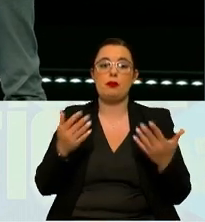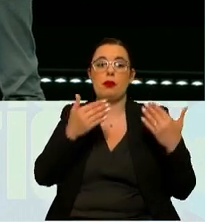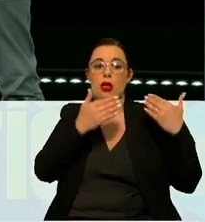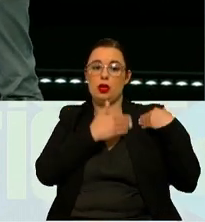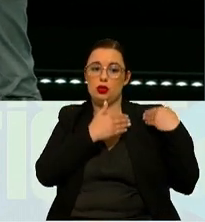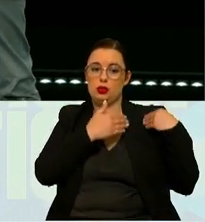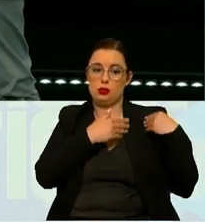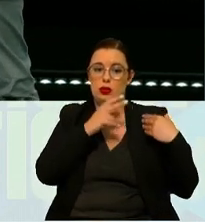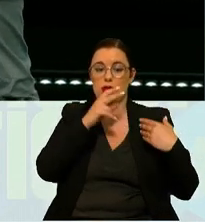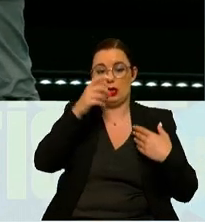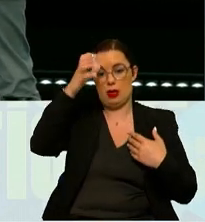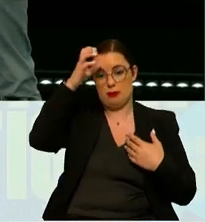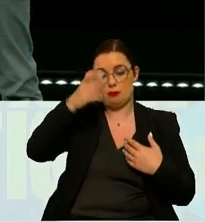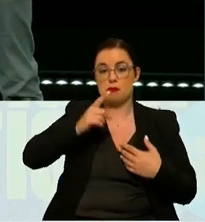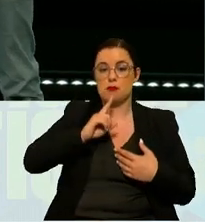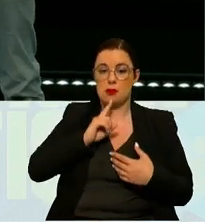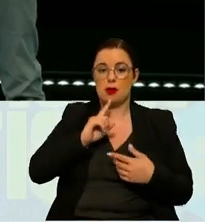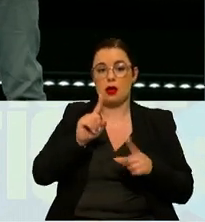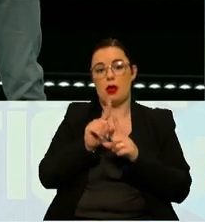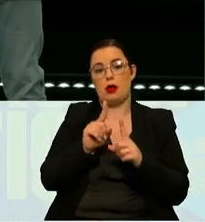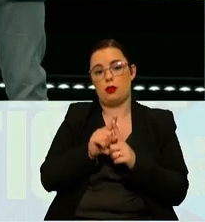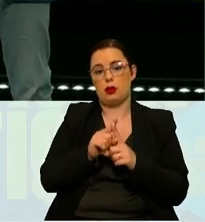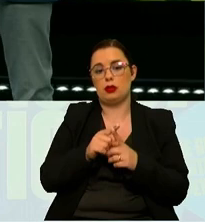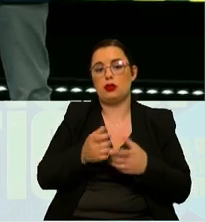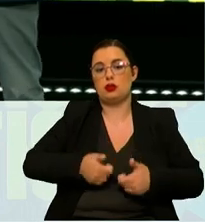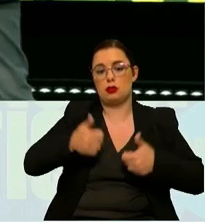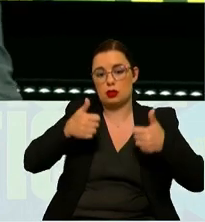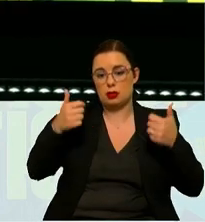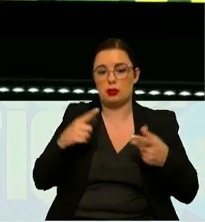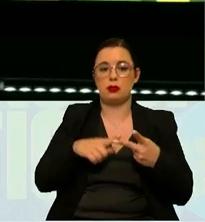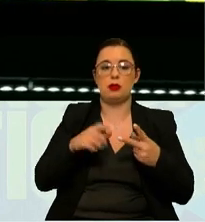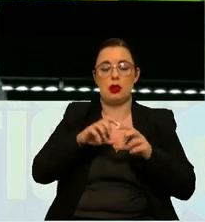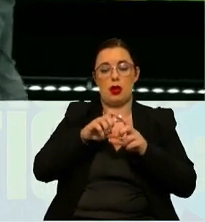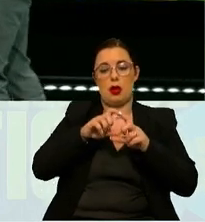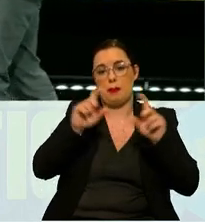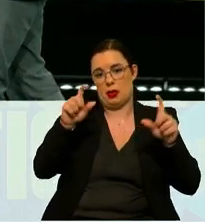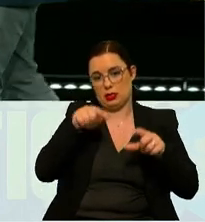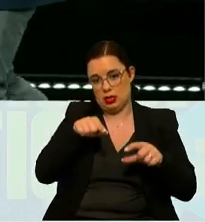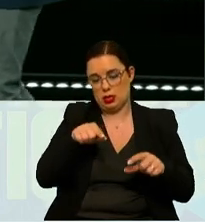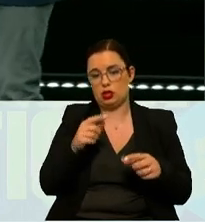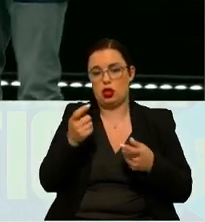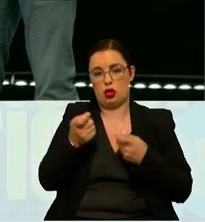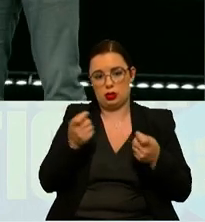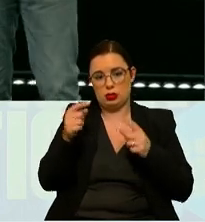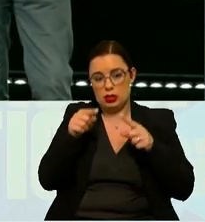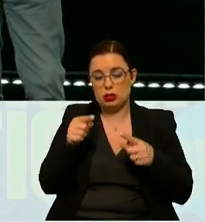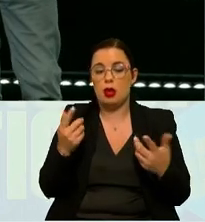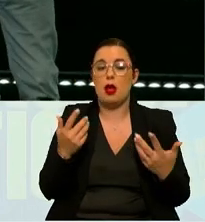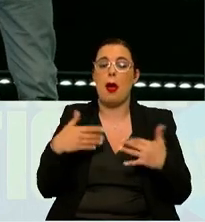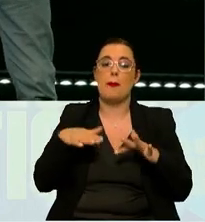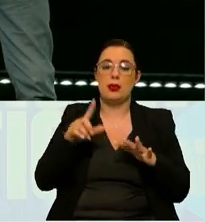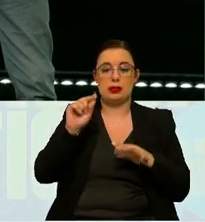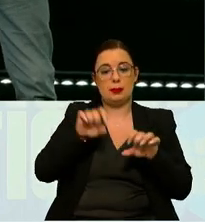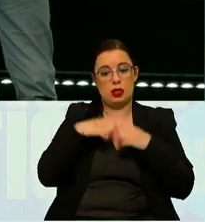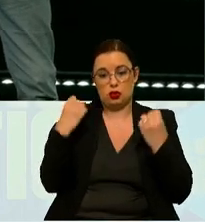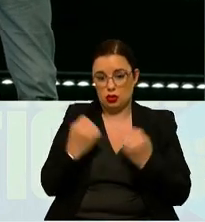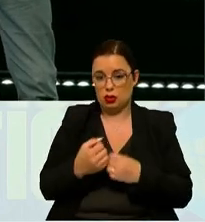responsibility in the way we develop this is the key for success for this company, for this organization, but also for this